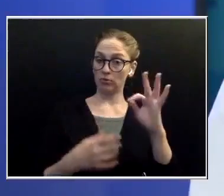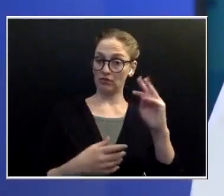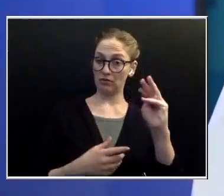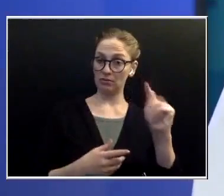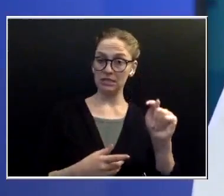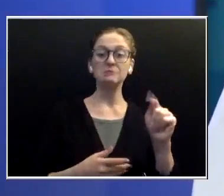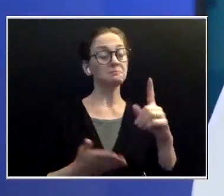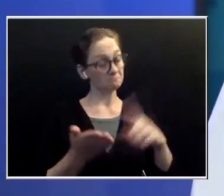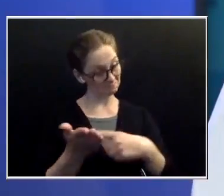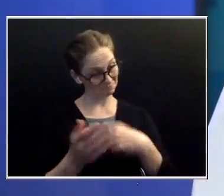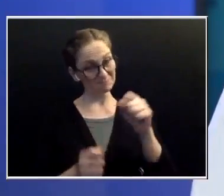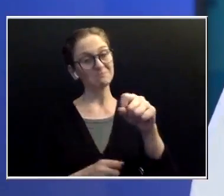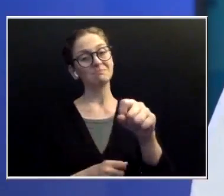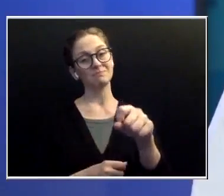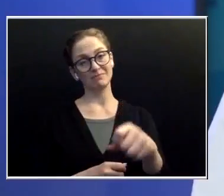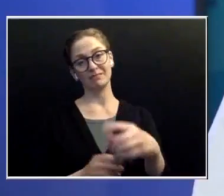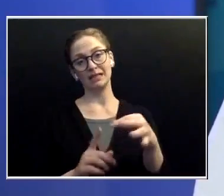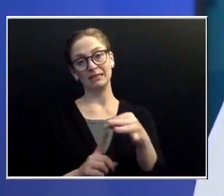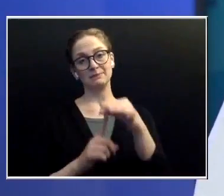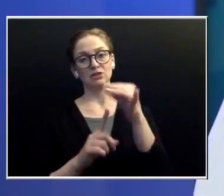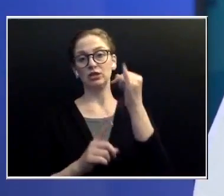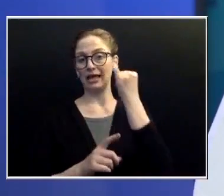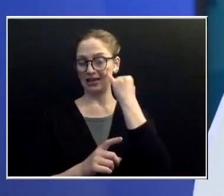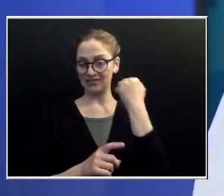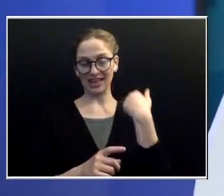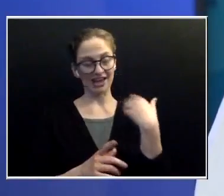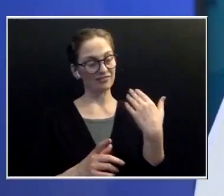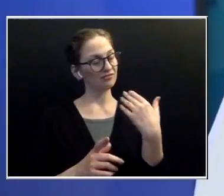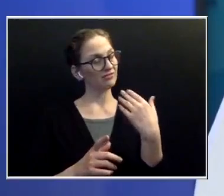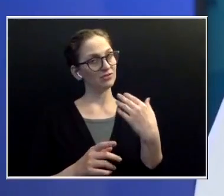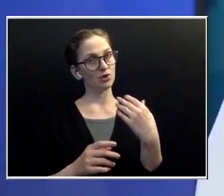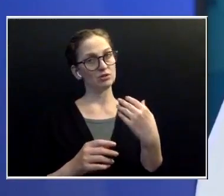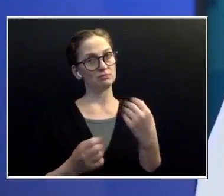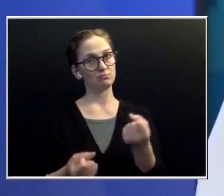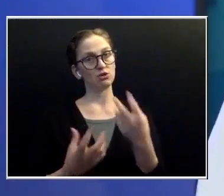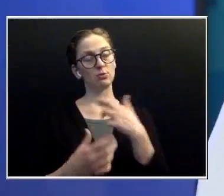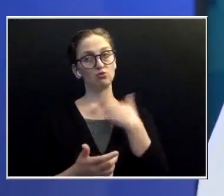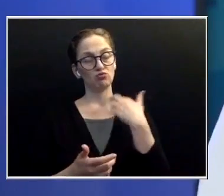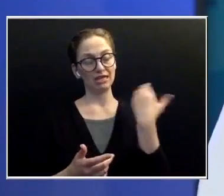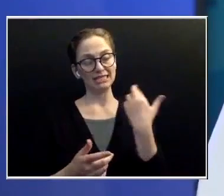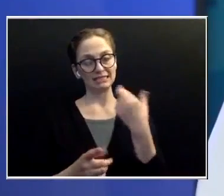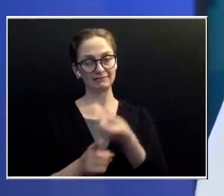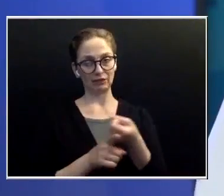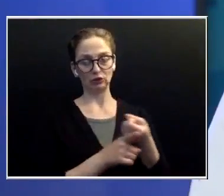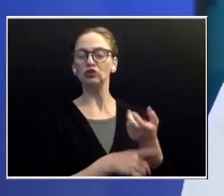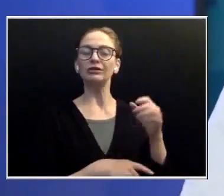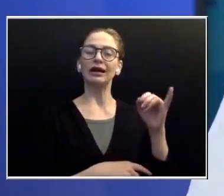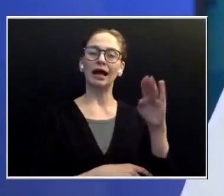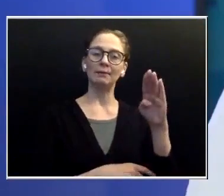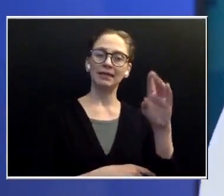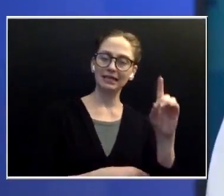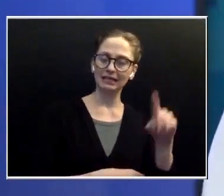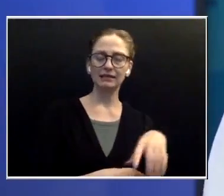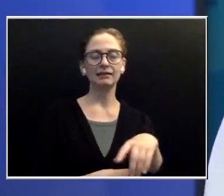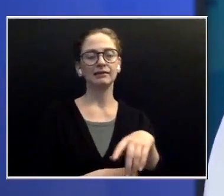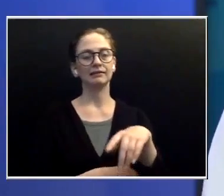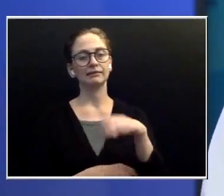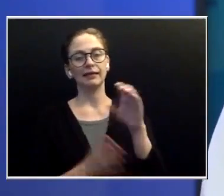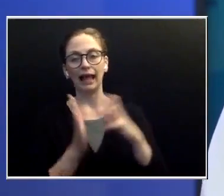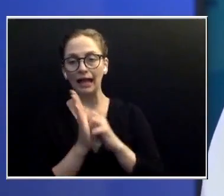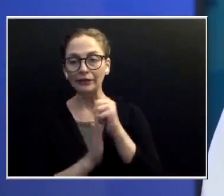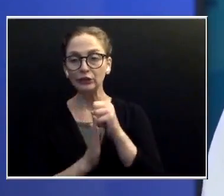patients, as I said, with risk factors. When I talk about IBD patients with cancer, because although we are trying to restore the microbiome, it can change again, and this is